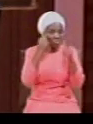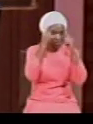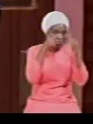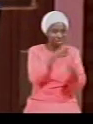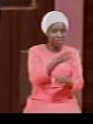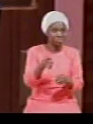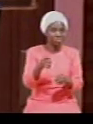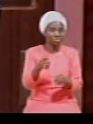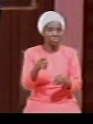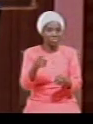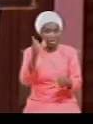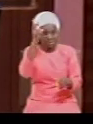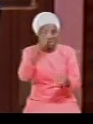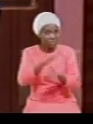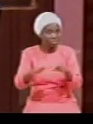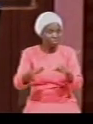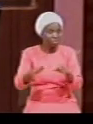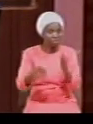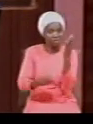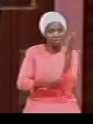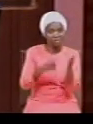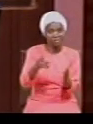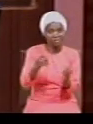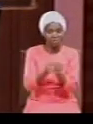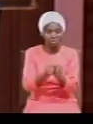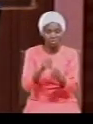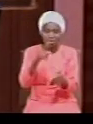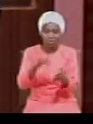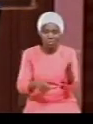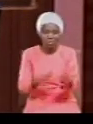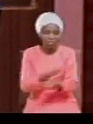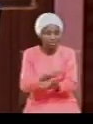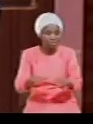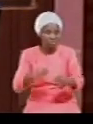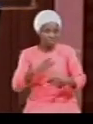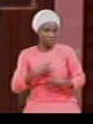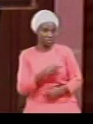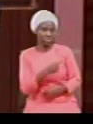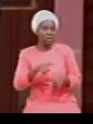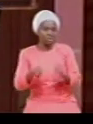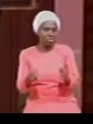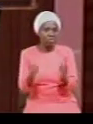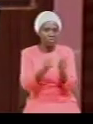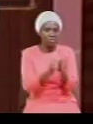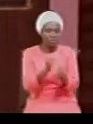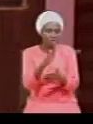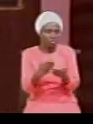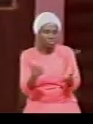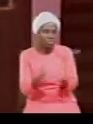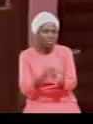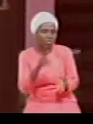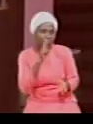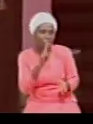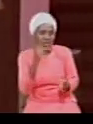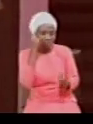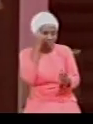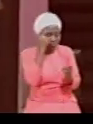doesn't tempt you with what does not interest you. But something that you have been thinking